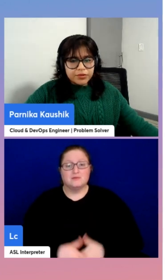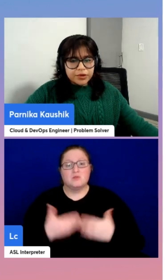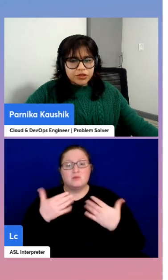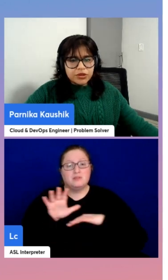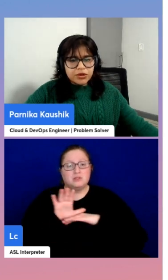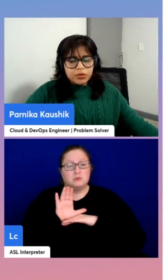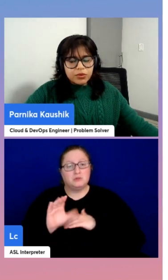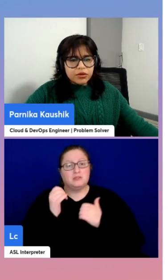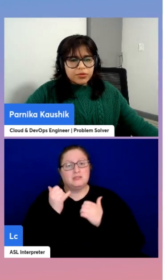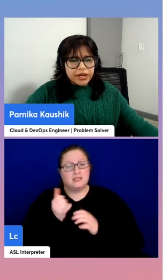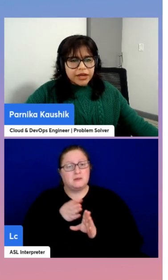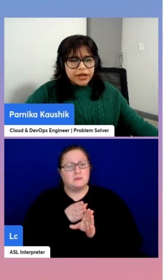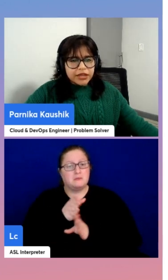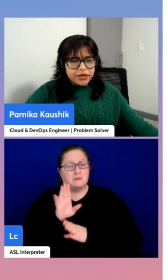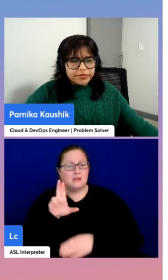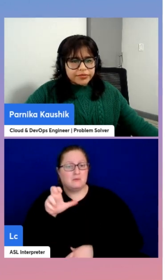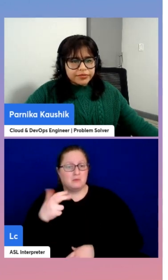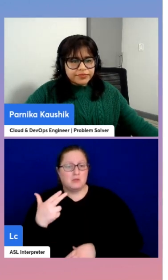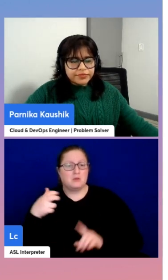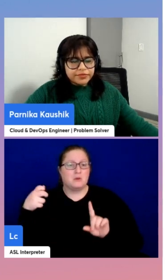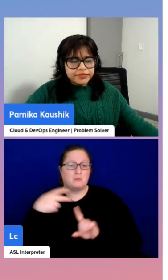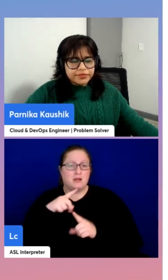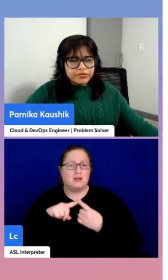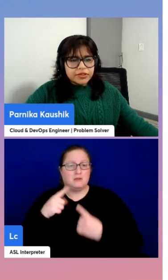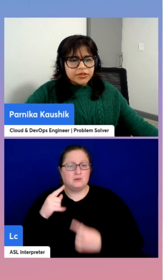main branch, we're going to go back to GitHub.